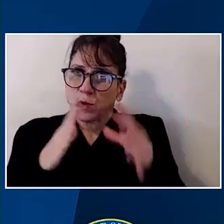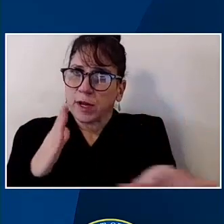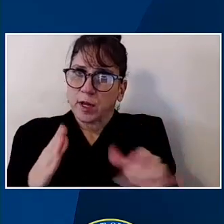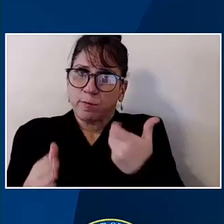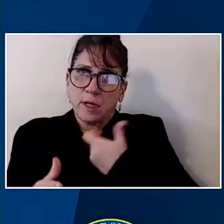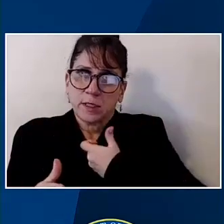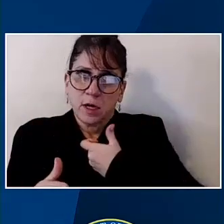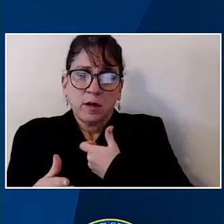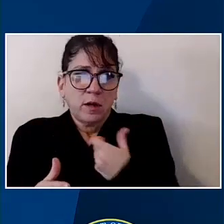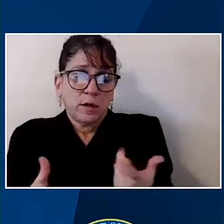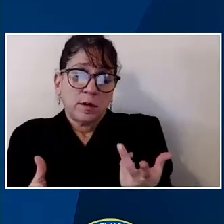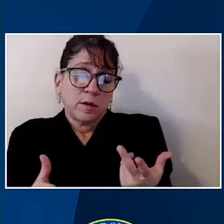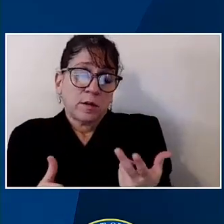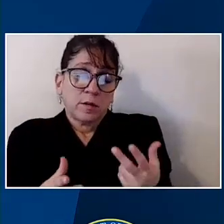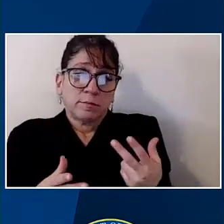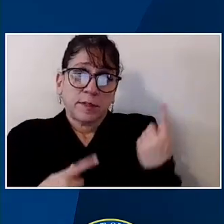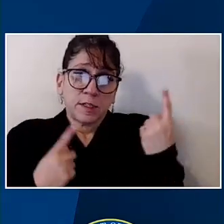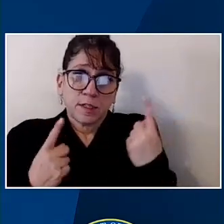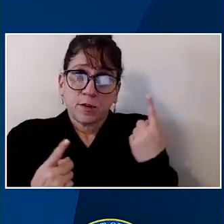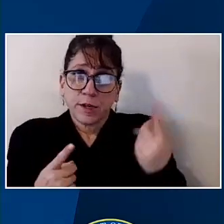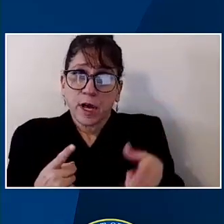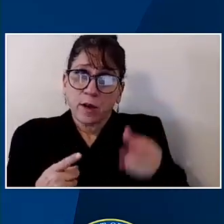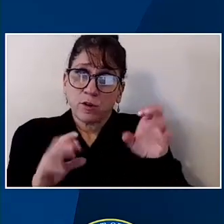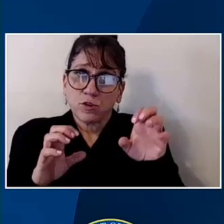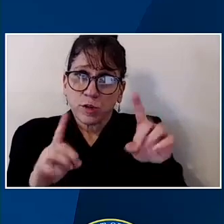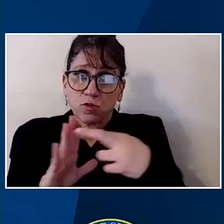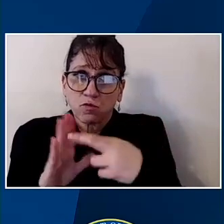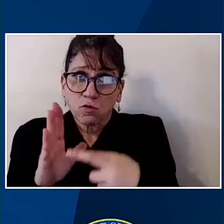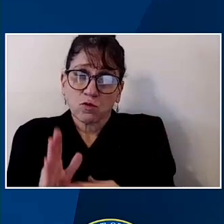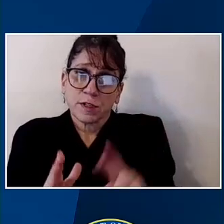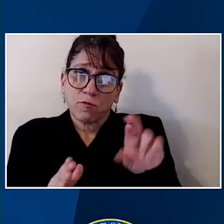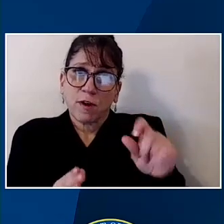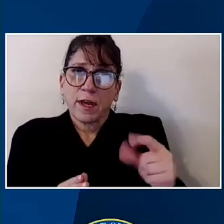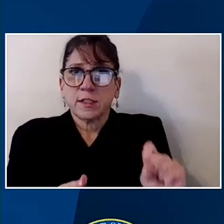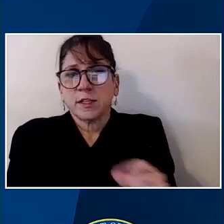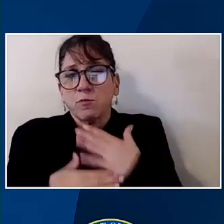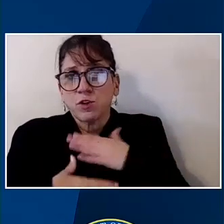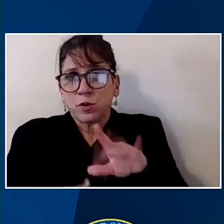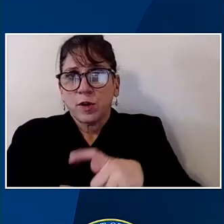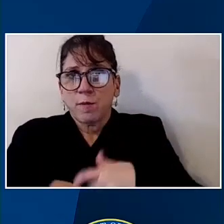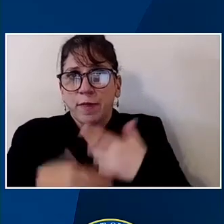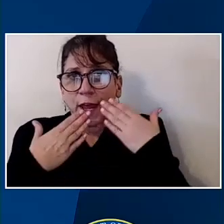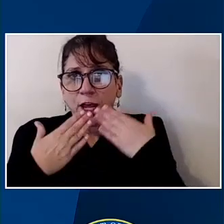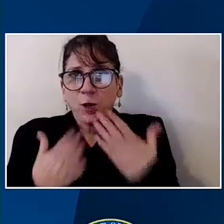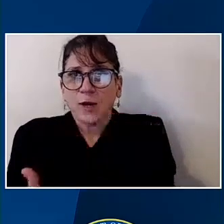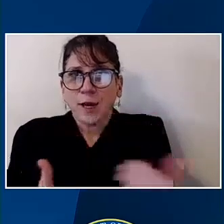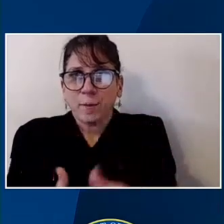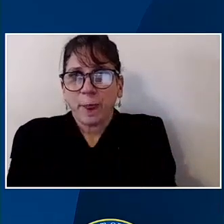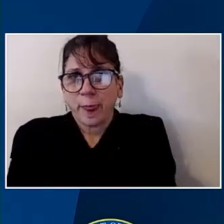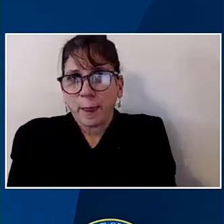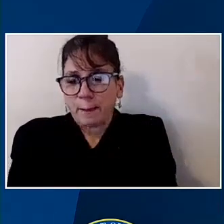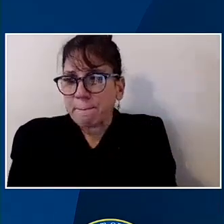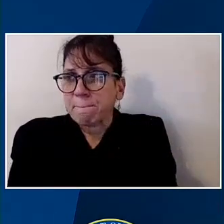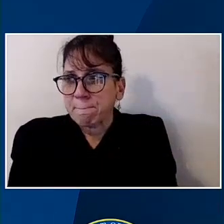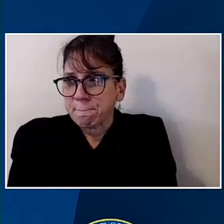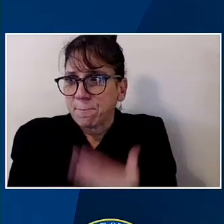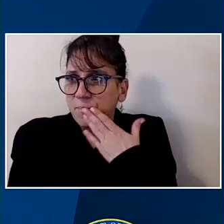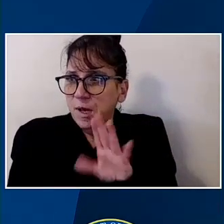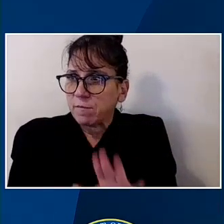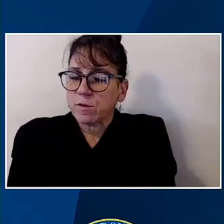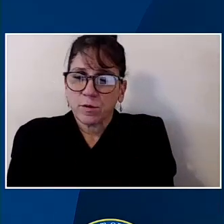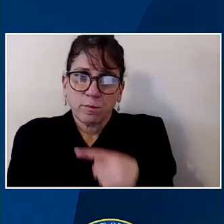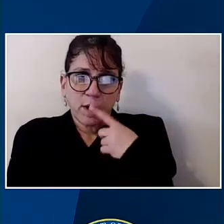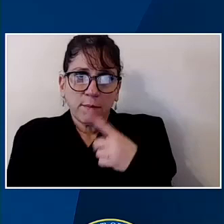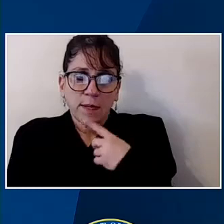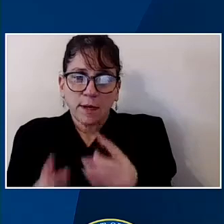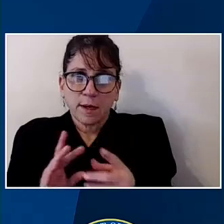rules and the regulations. I appreciate you all so much for your time. Thank you again. Thank you, Shamika, for your public comment. We